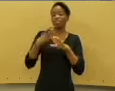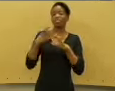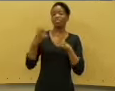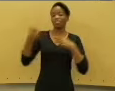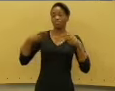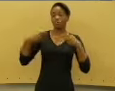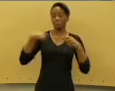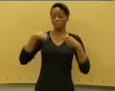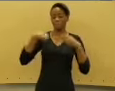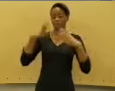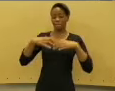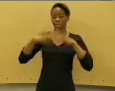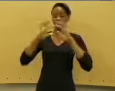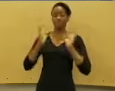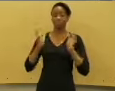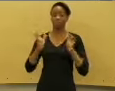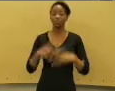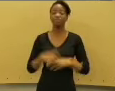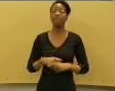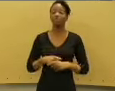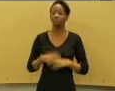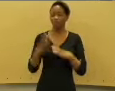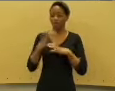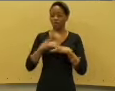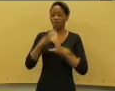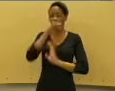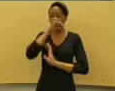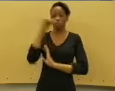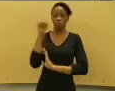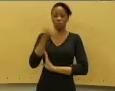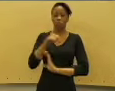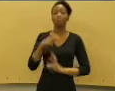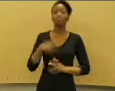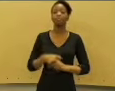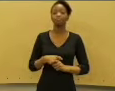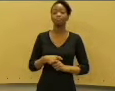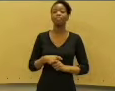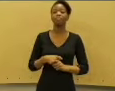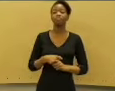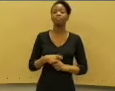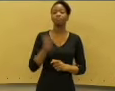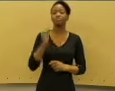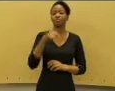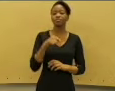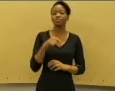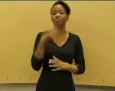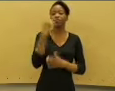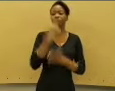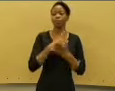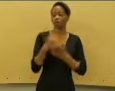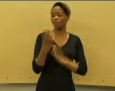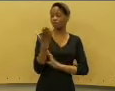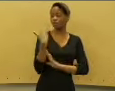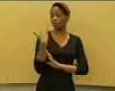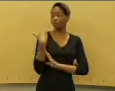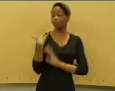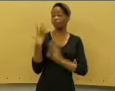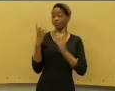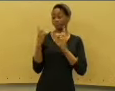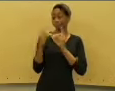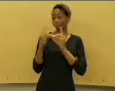coffee shop, and I loved coffee. And a couple of weeks ago, I went on a date. I had a cup of coffee. I went to the